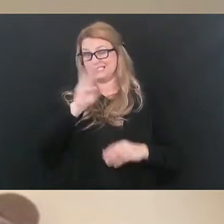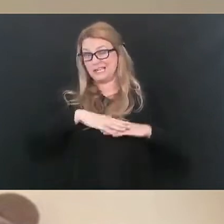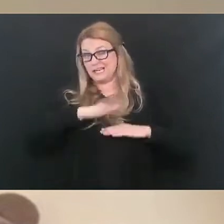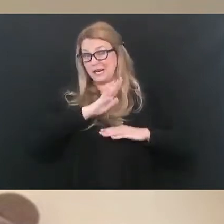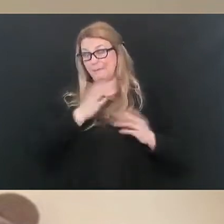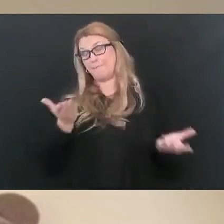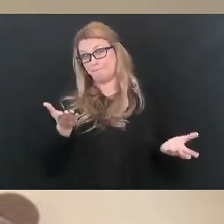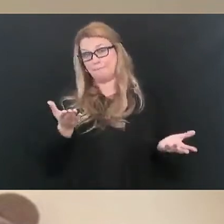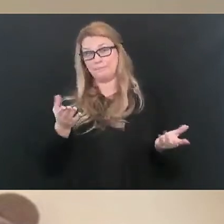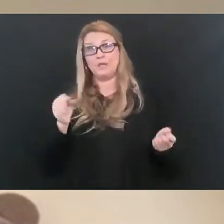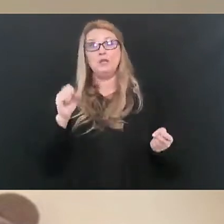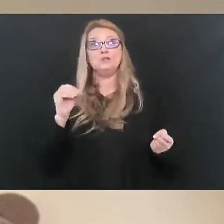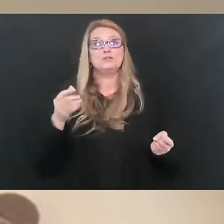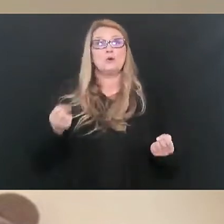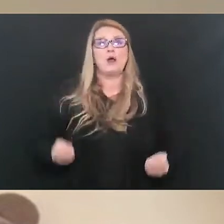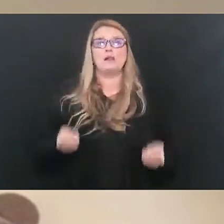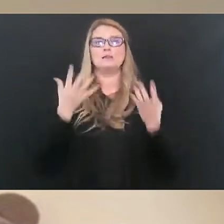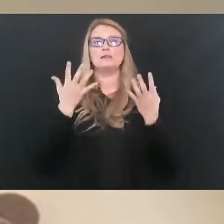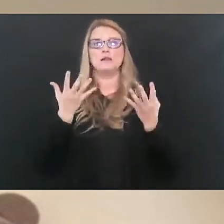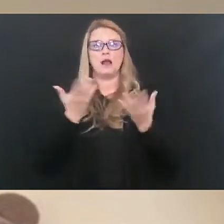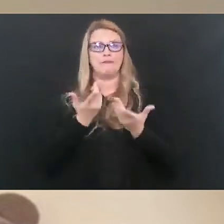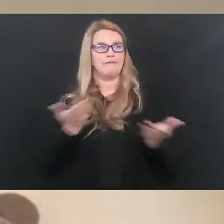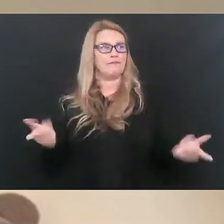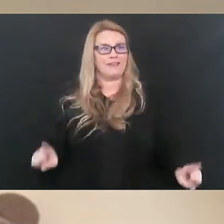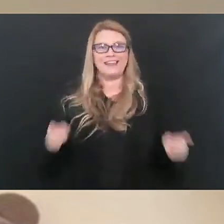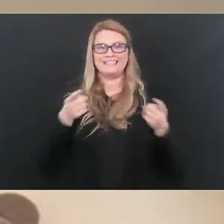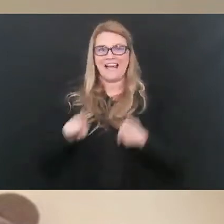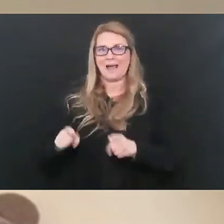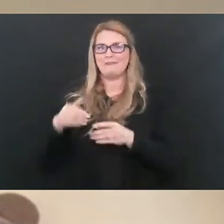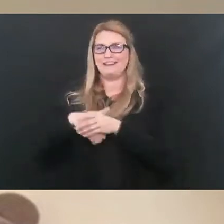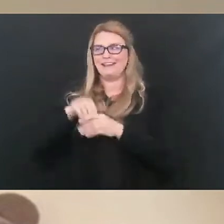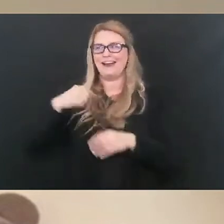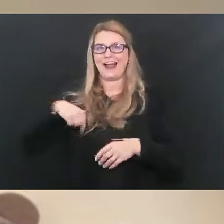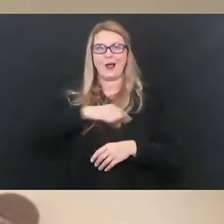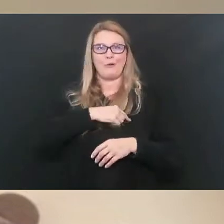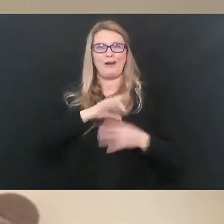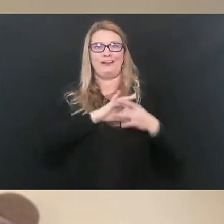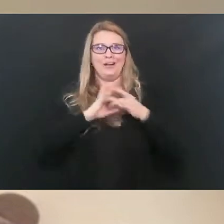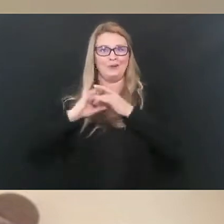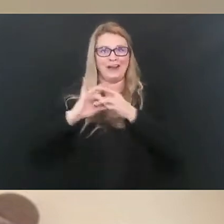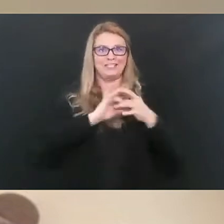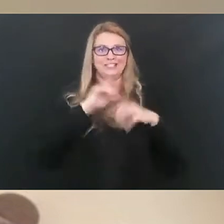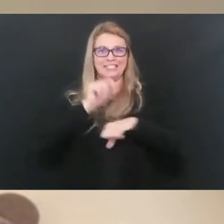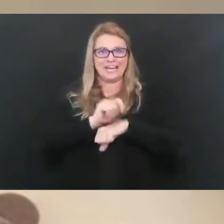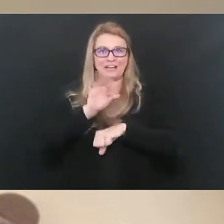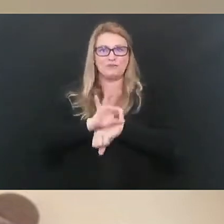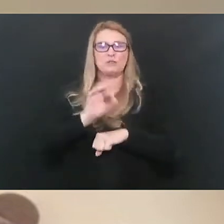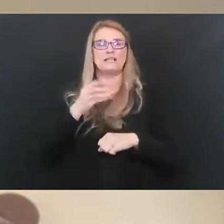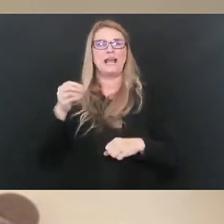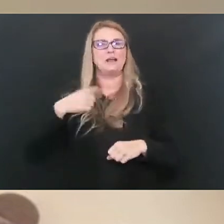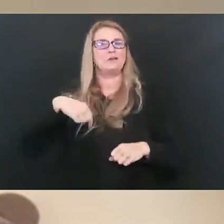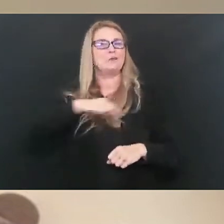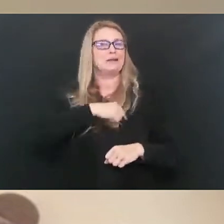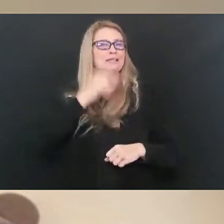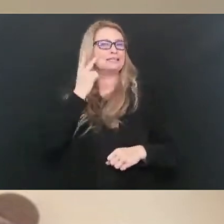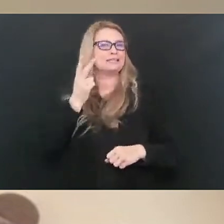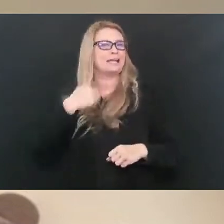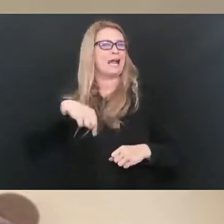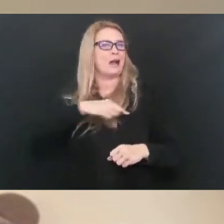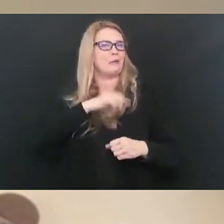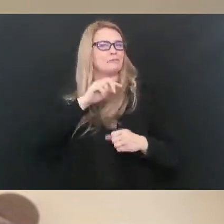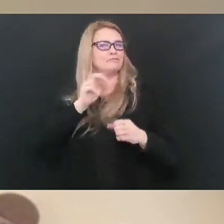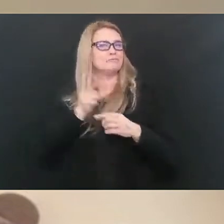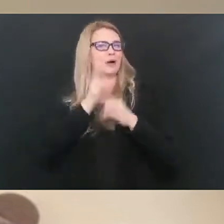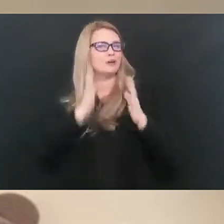of efforts going on within the Interagency Task Force with a number of partners. We'll also see a major